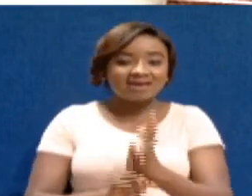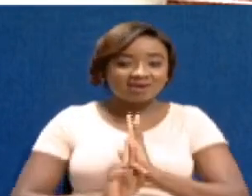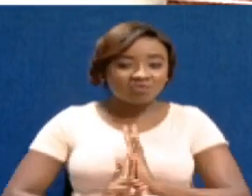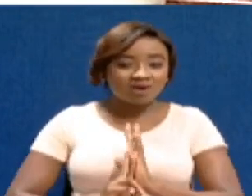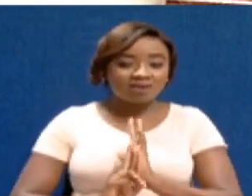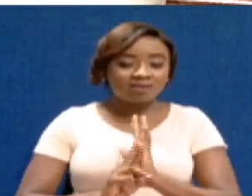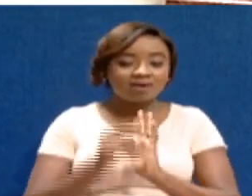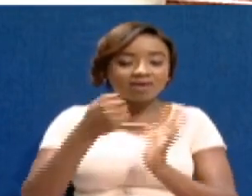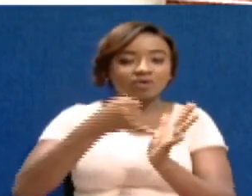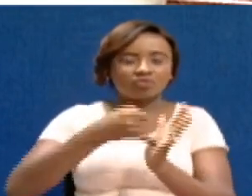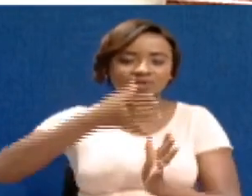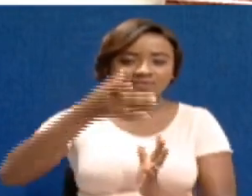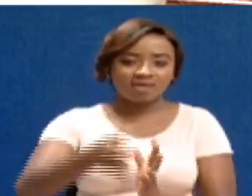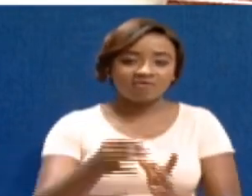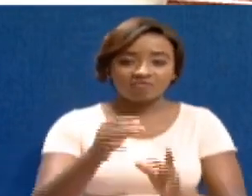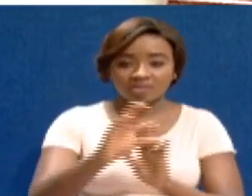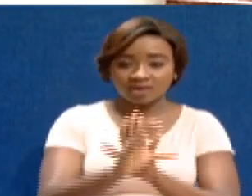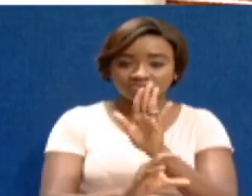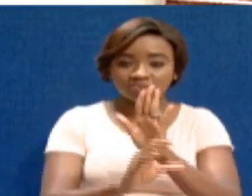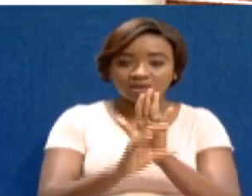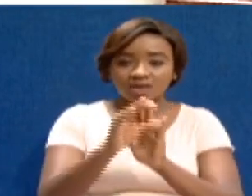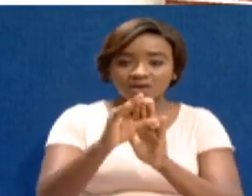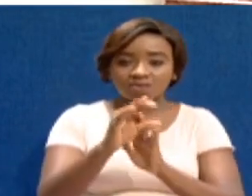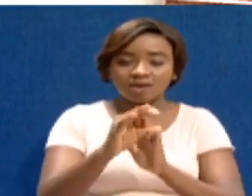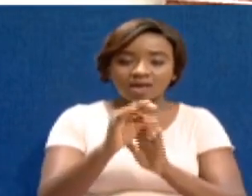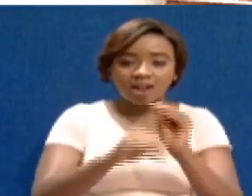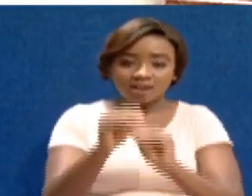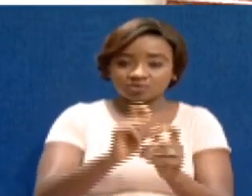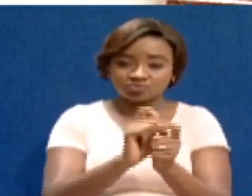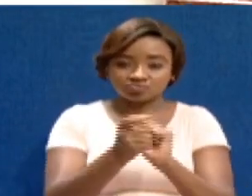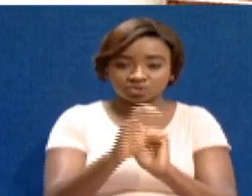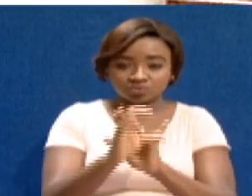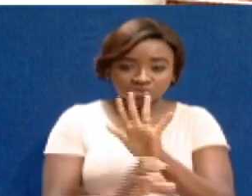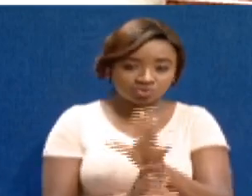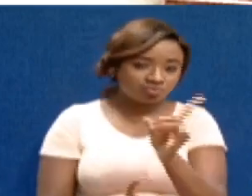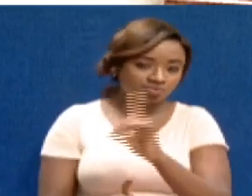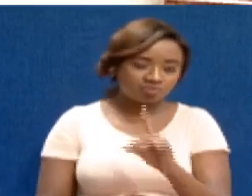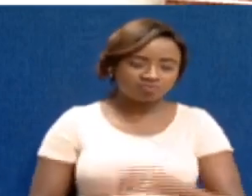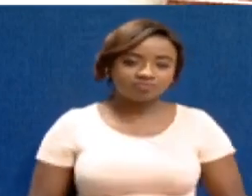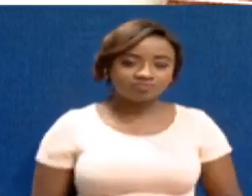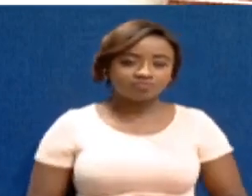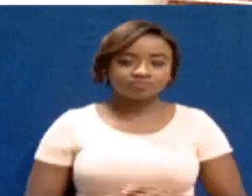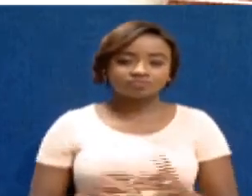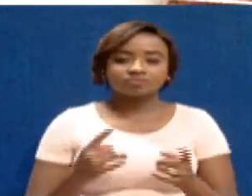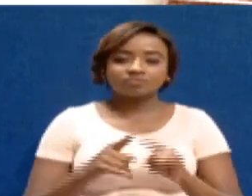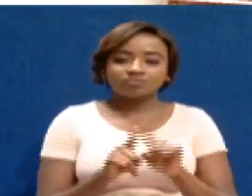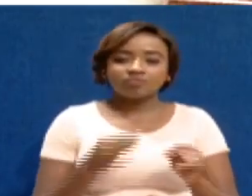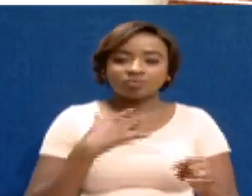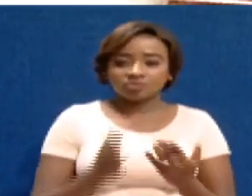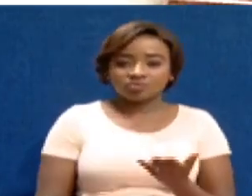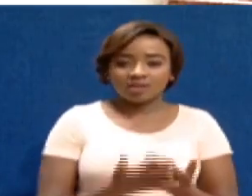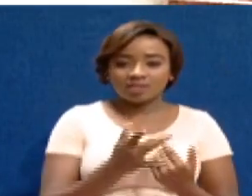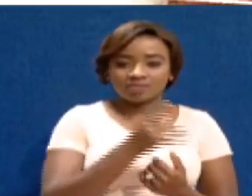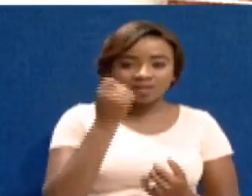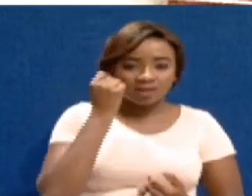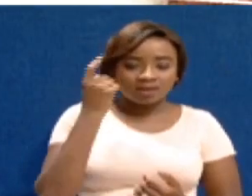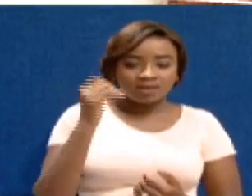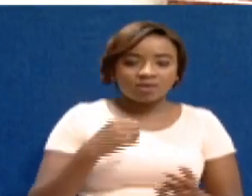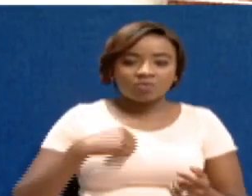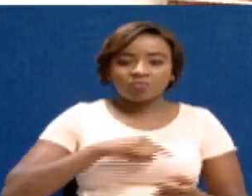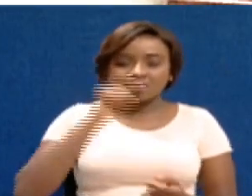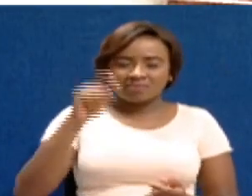referendum. So even the way we can help the public to understand this process is that we need to remove certain issues